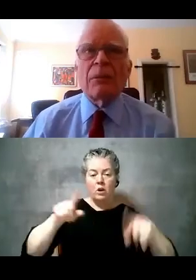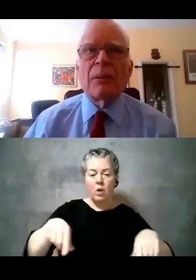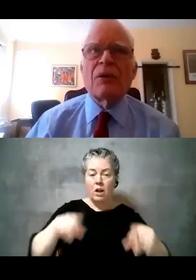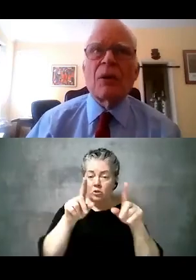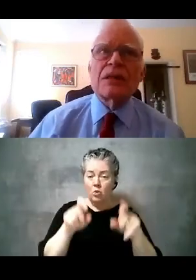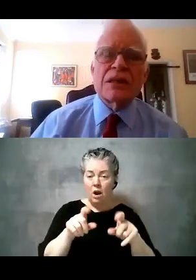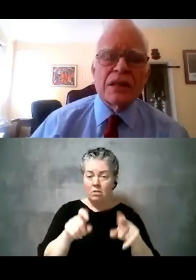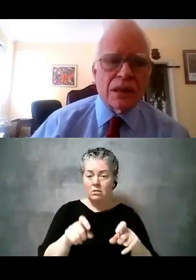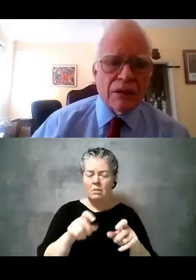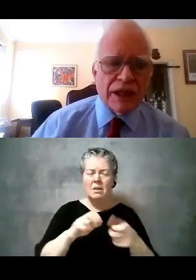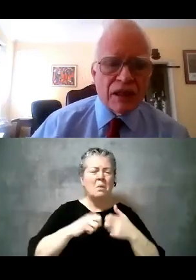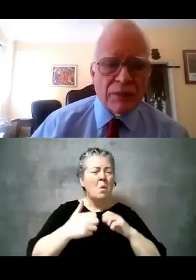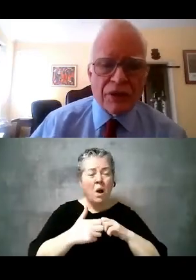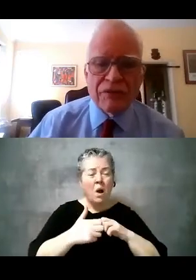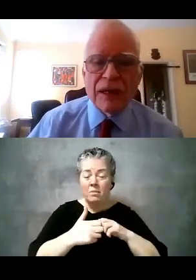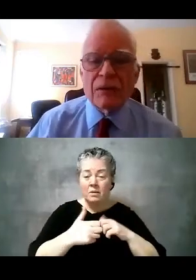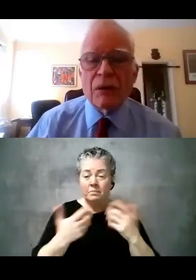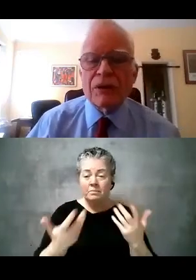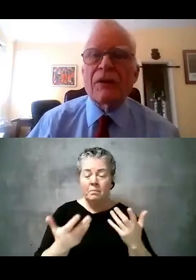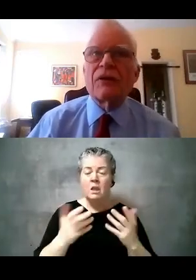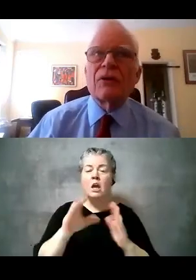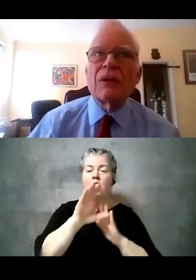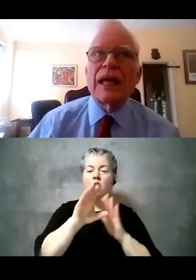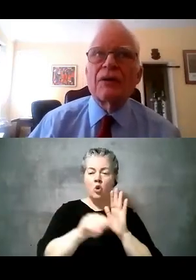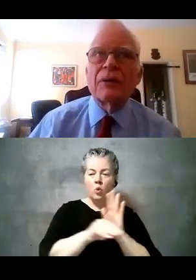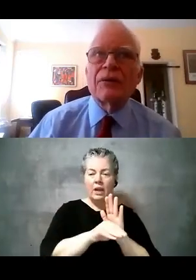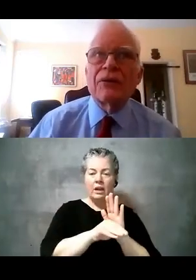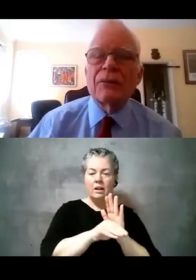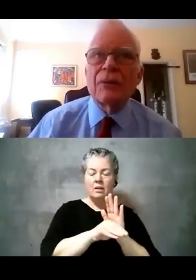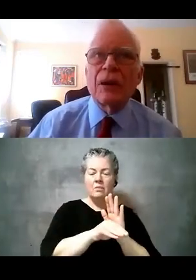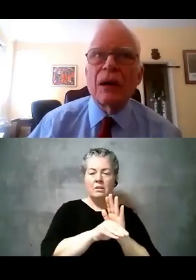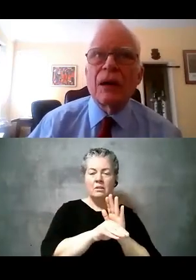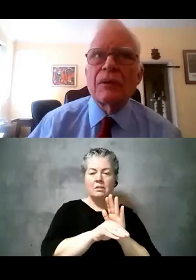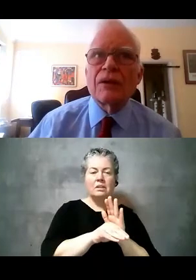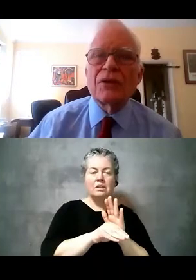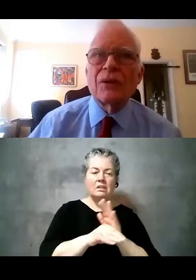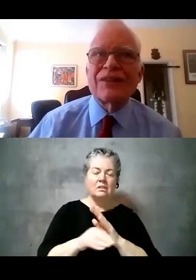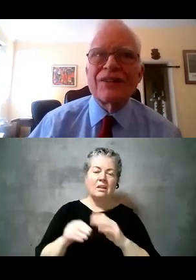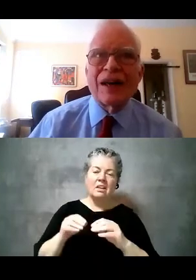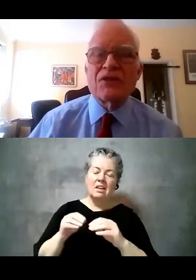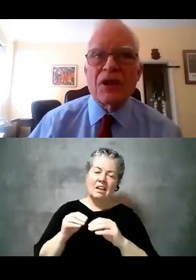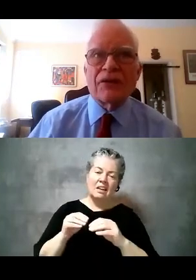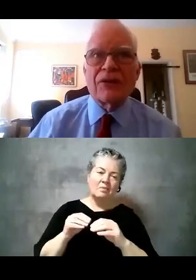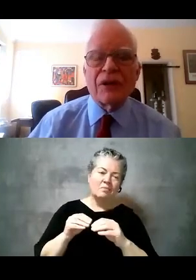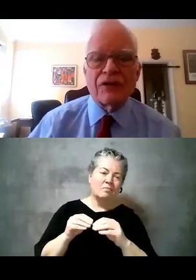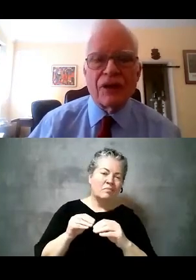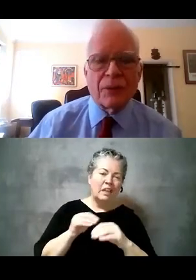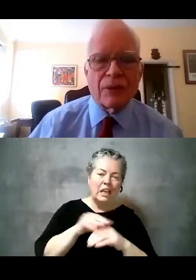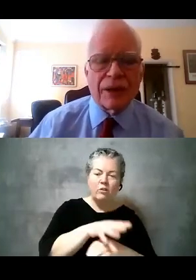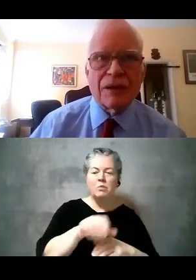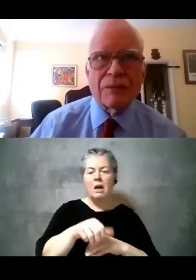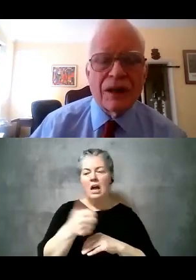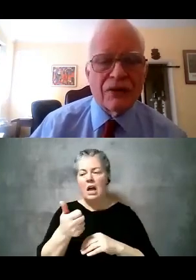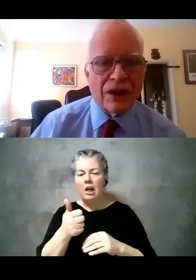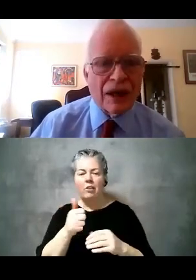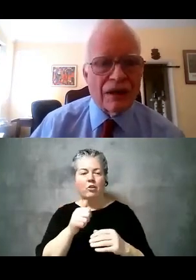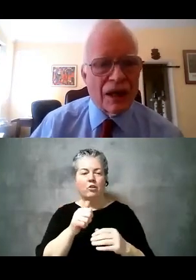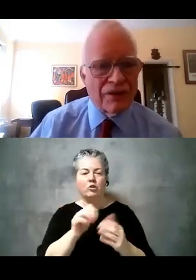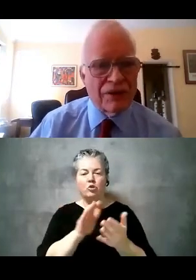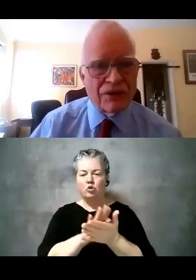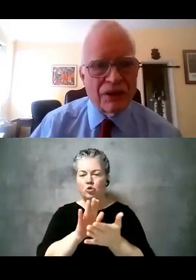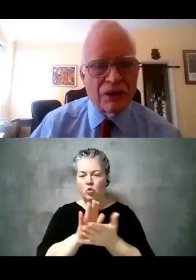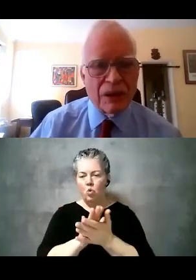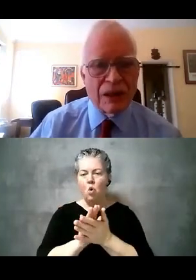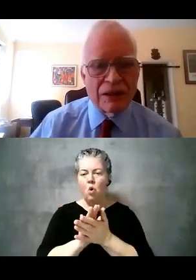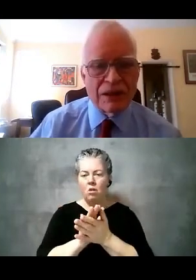But the problem, of course, is that the curriculum is confounded with other school attributes. A school is not just a STEM curriculum. It's got a